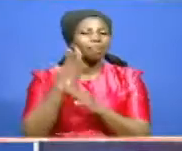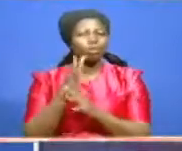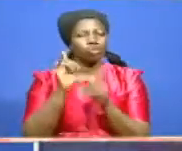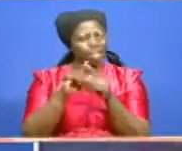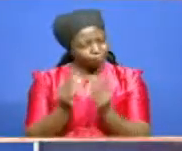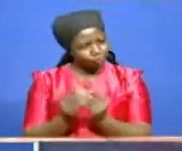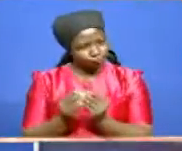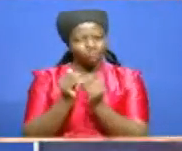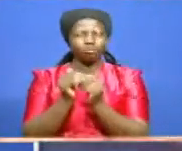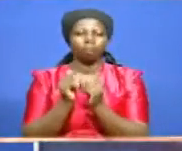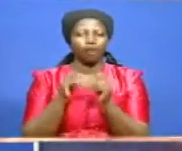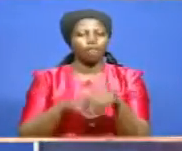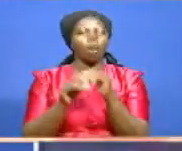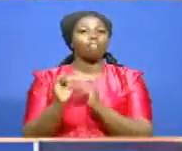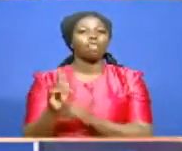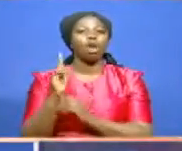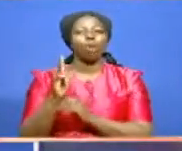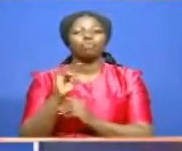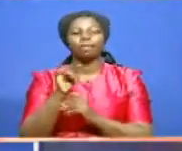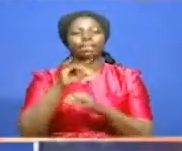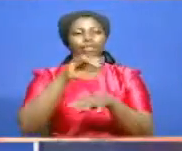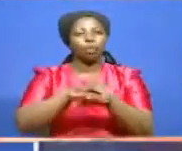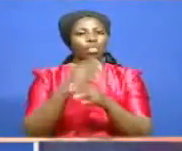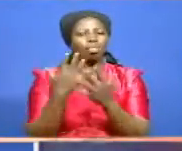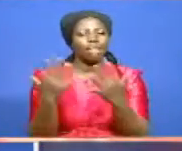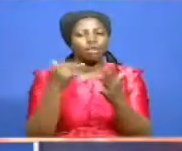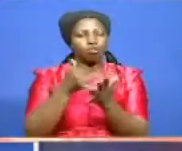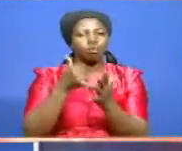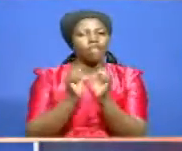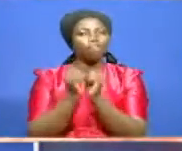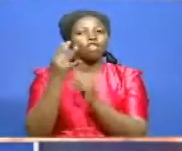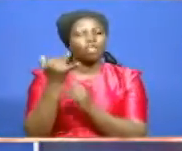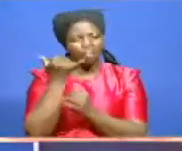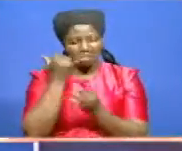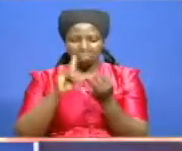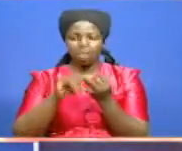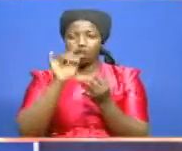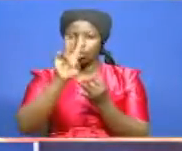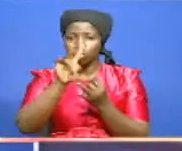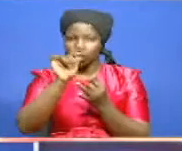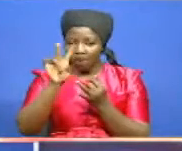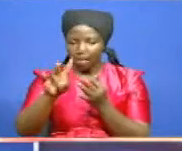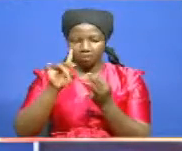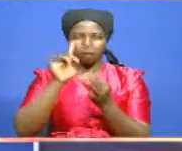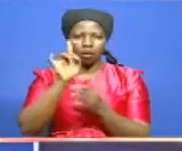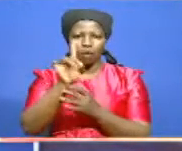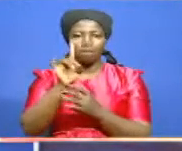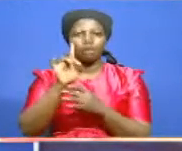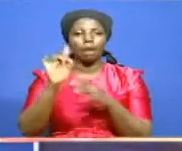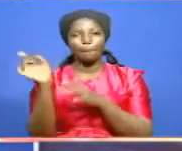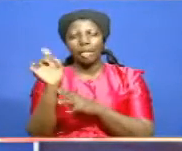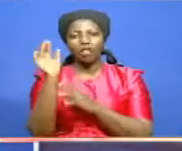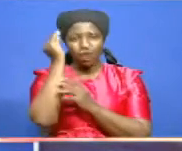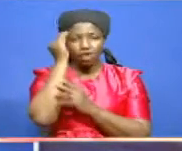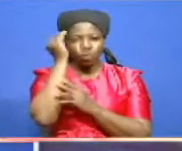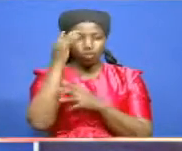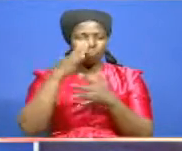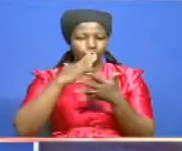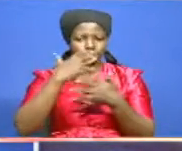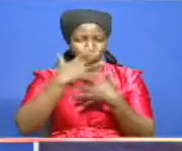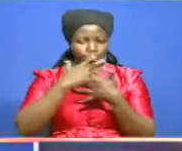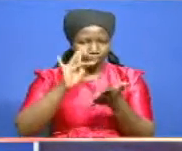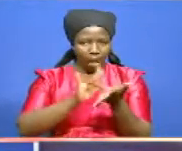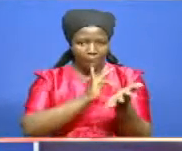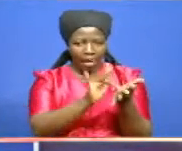the law. The recovered items included 14 mobile phones, 2 television sets, 1 Ministry of Education tablet, and